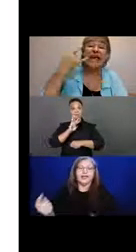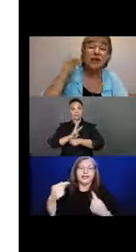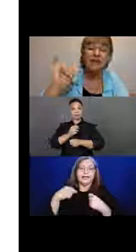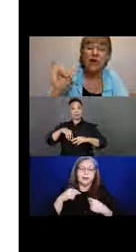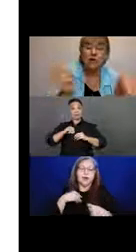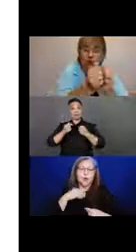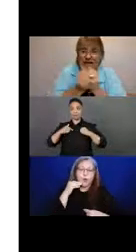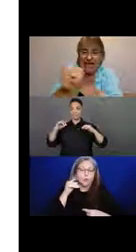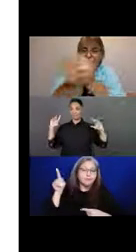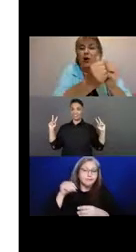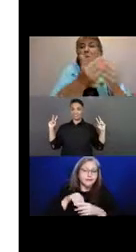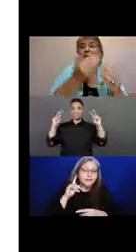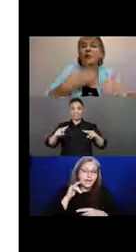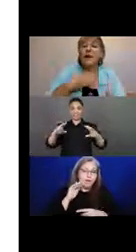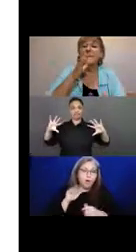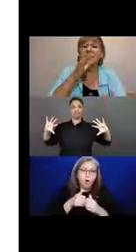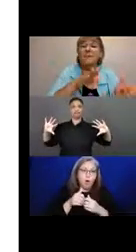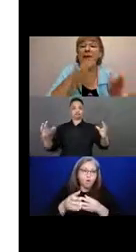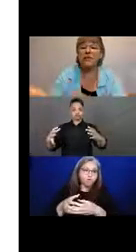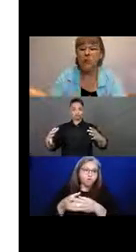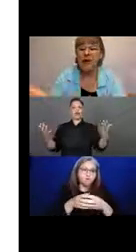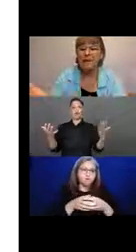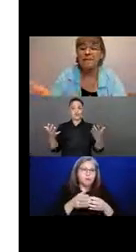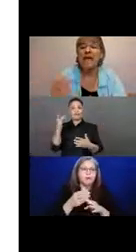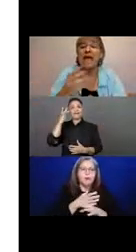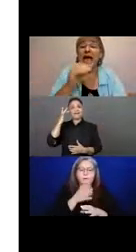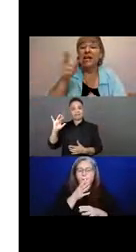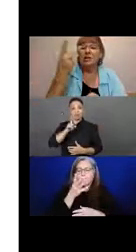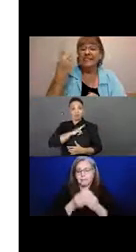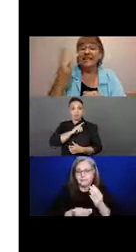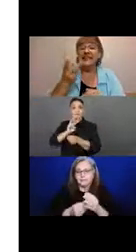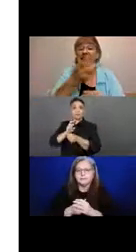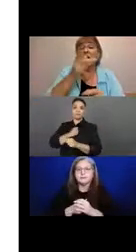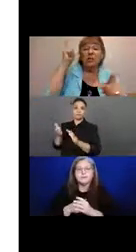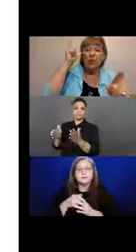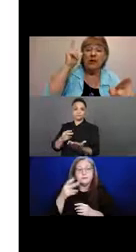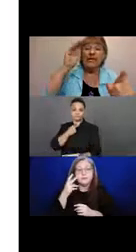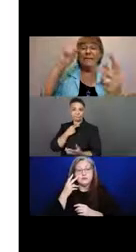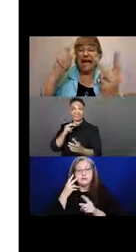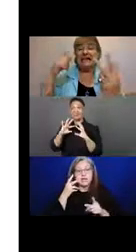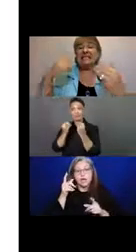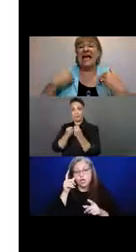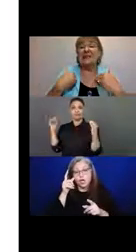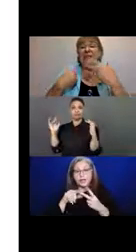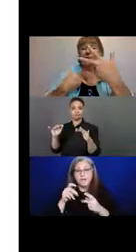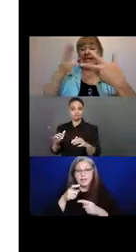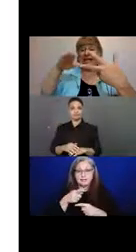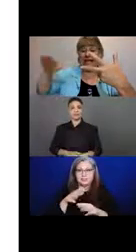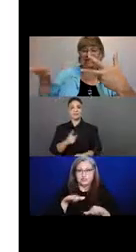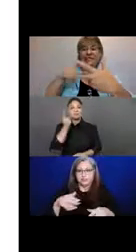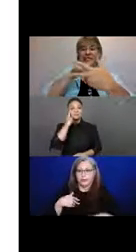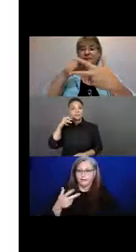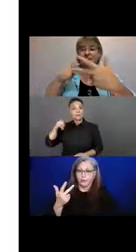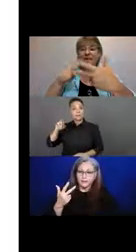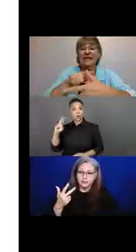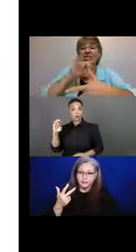in California together before my mother passed away. And you see that Laureen and Max had three